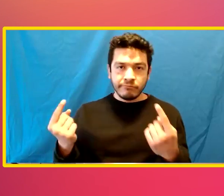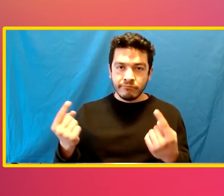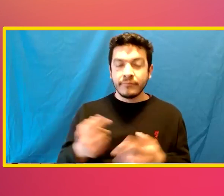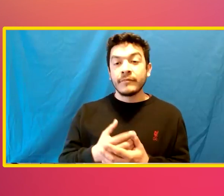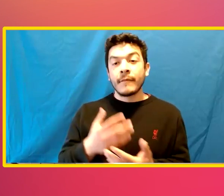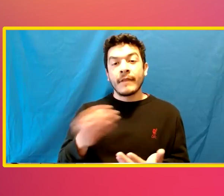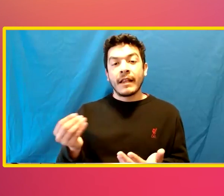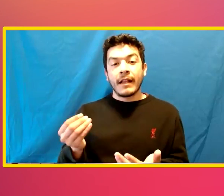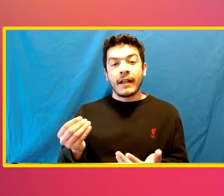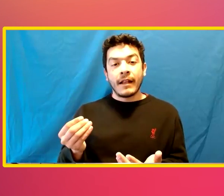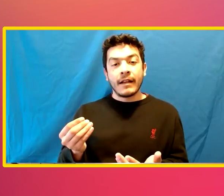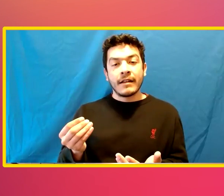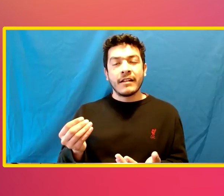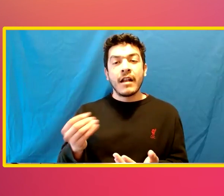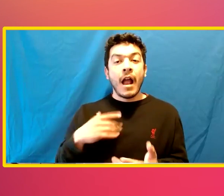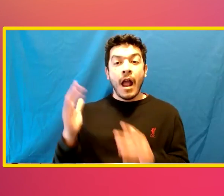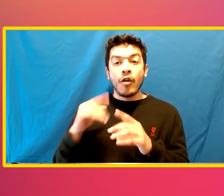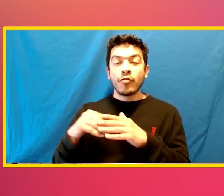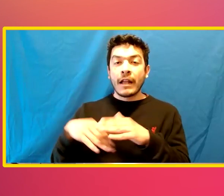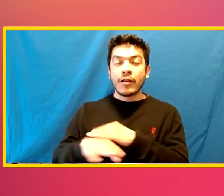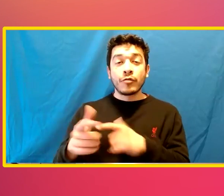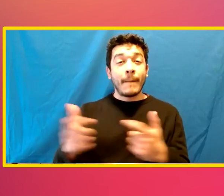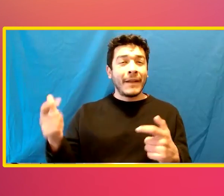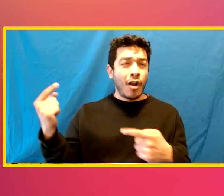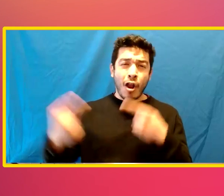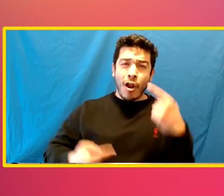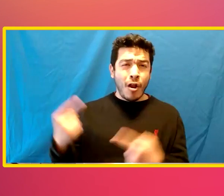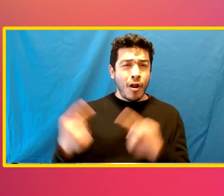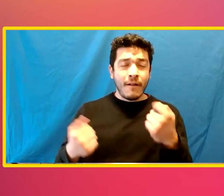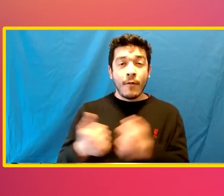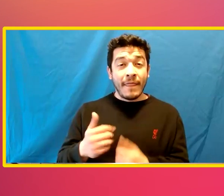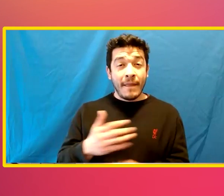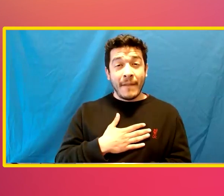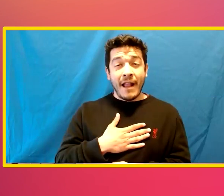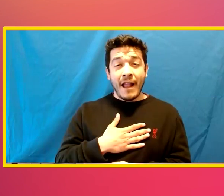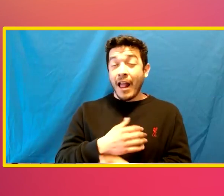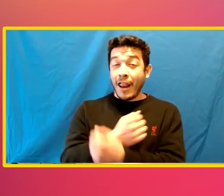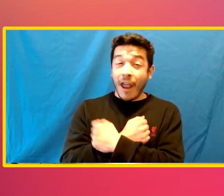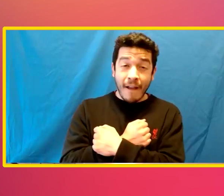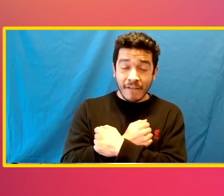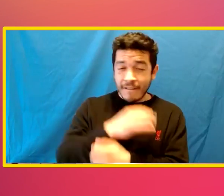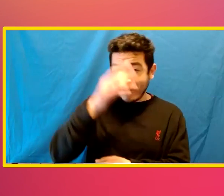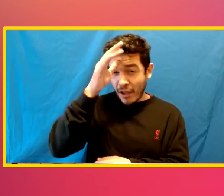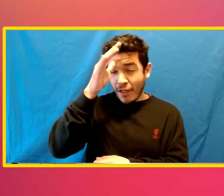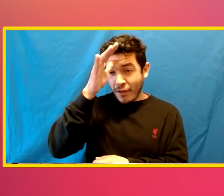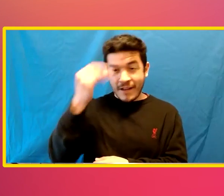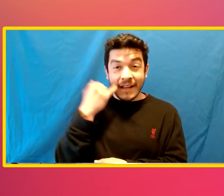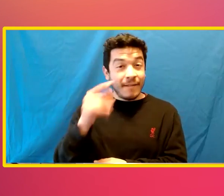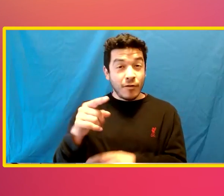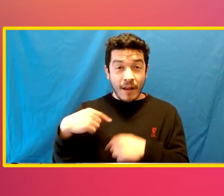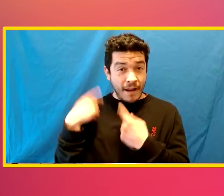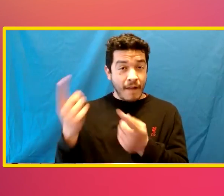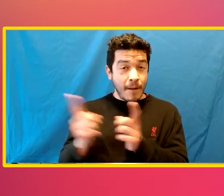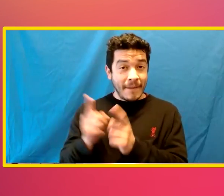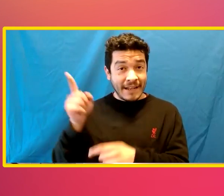I used to get into these big arguments with my very loving father. If you ever